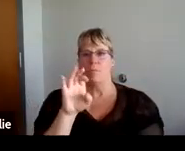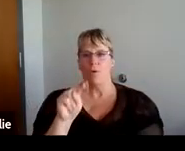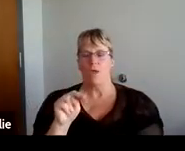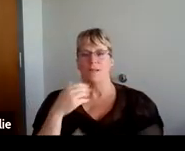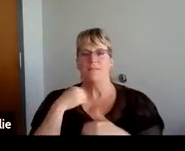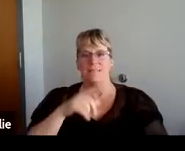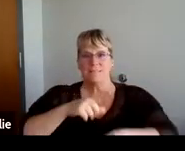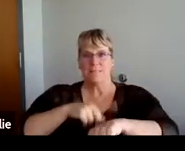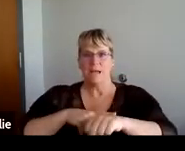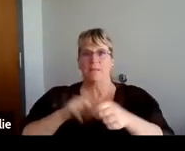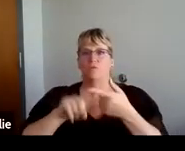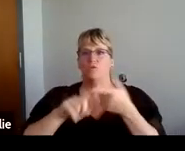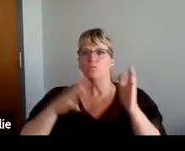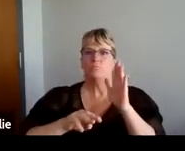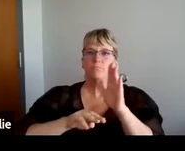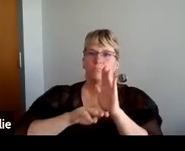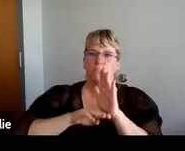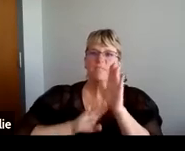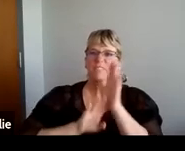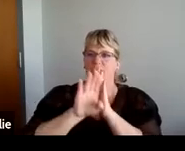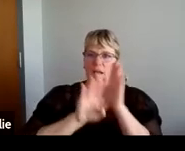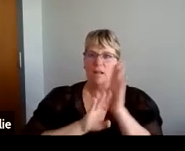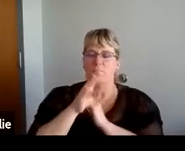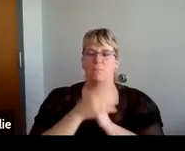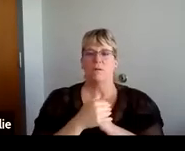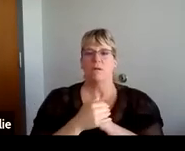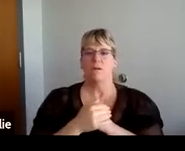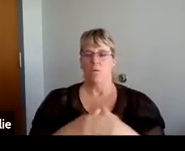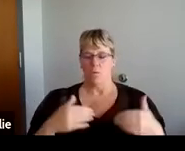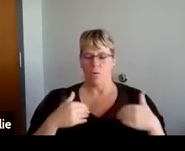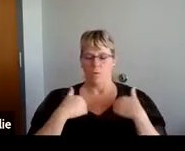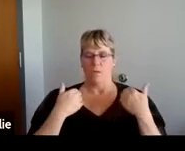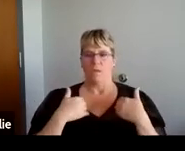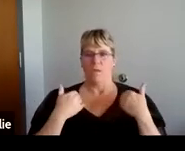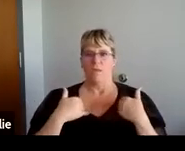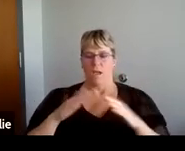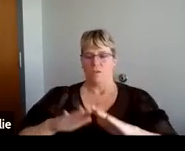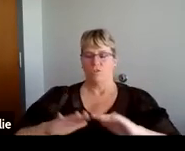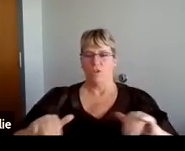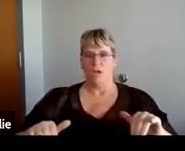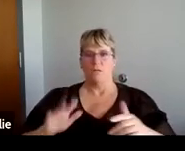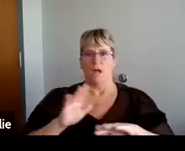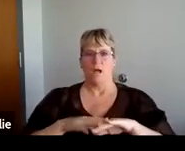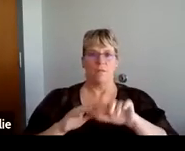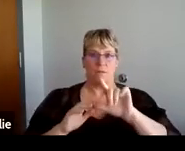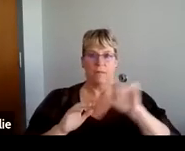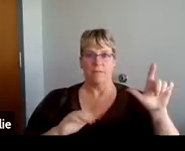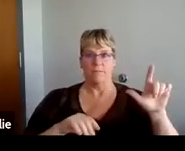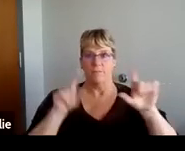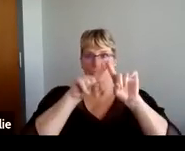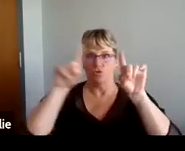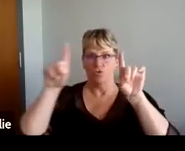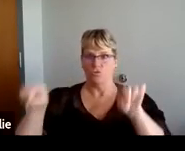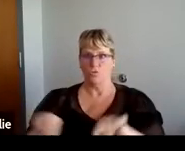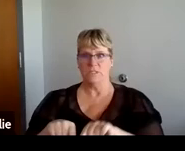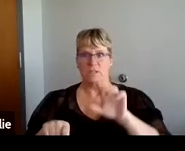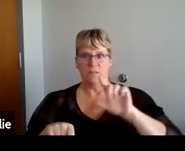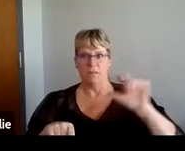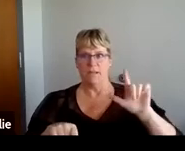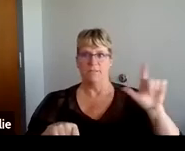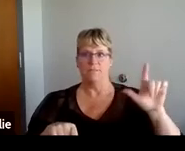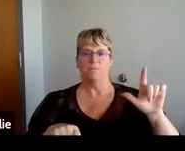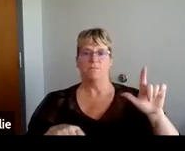time to mature from early childhood. So the brain on the left-hand side of your screen that you're looking at